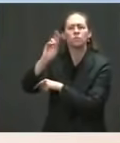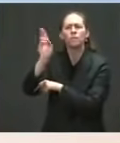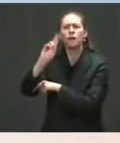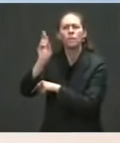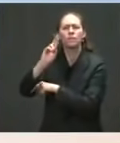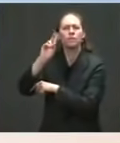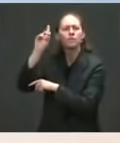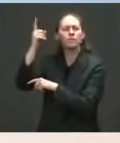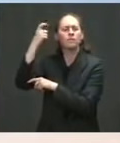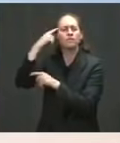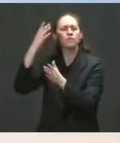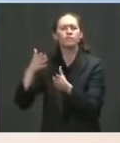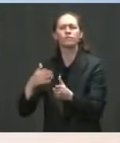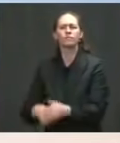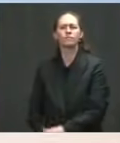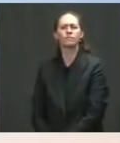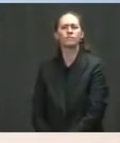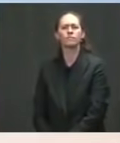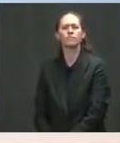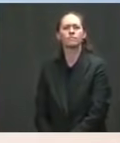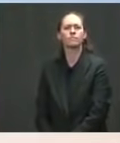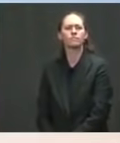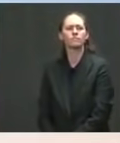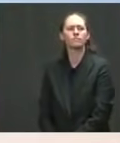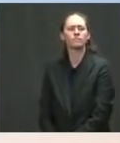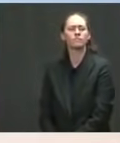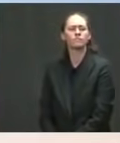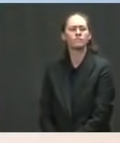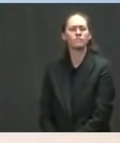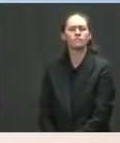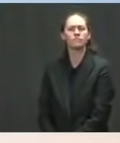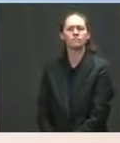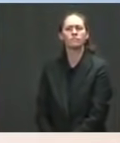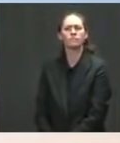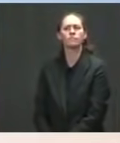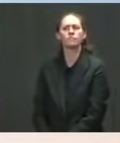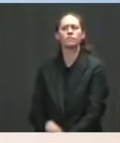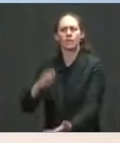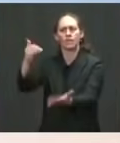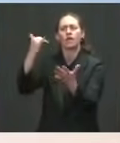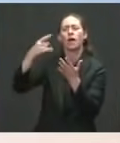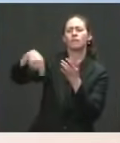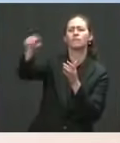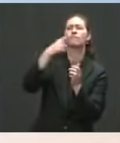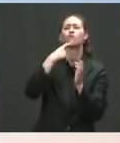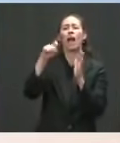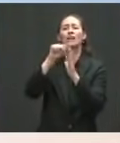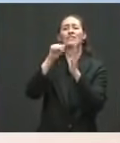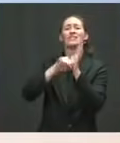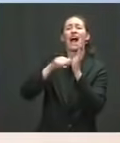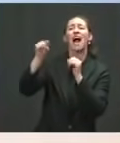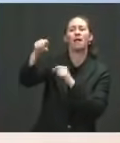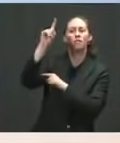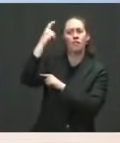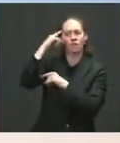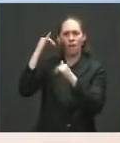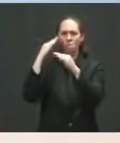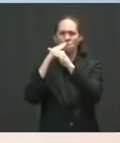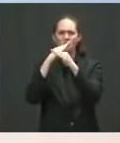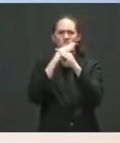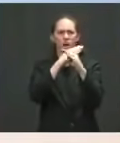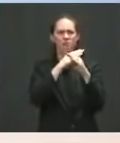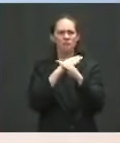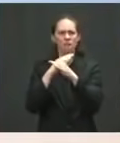specific potential public health options. It echoed something you'd said yesterday in a very sharp tone, either deal with it or move out of the way. Is